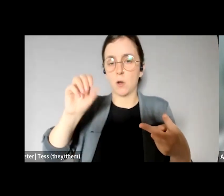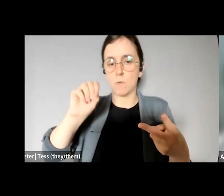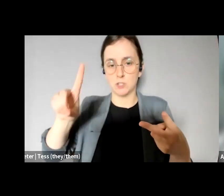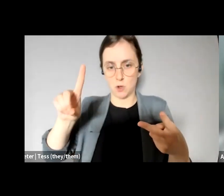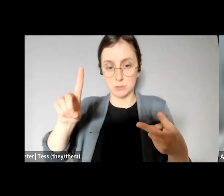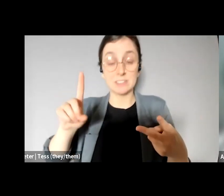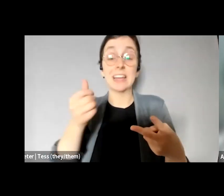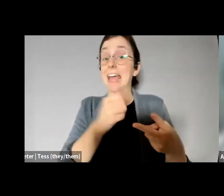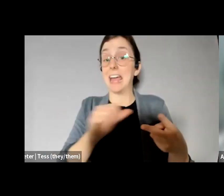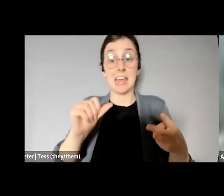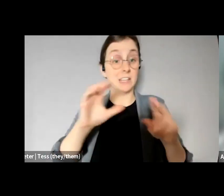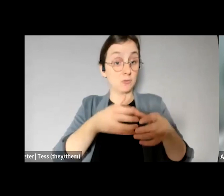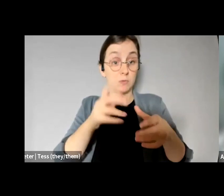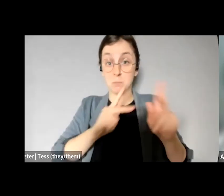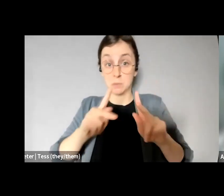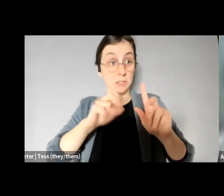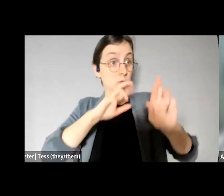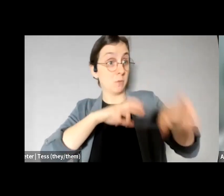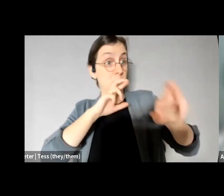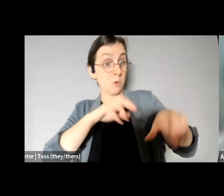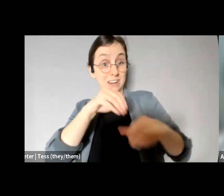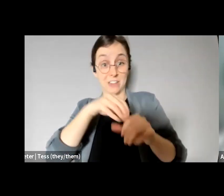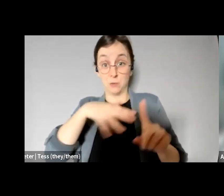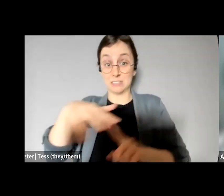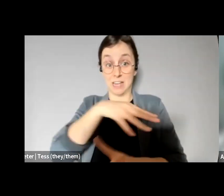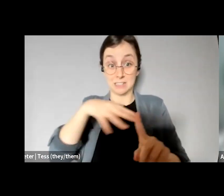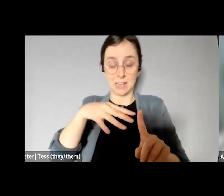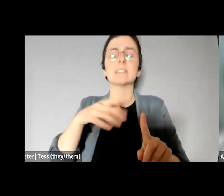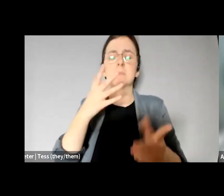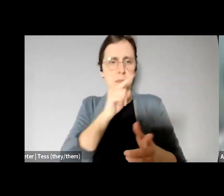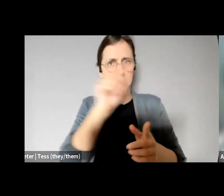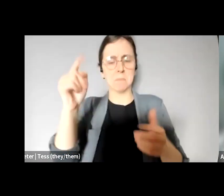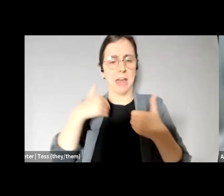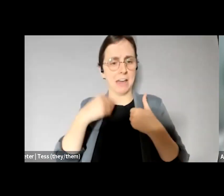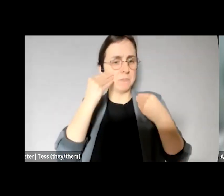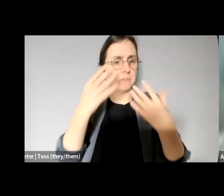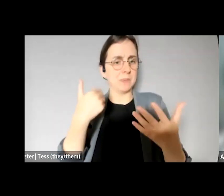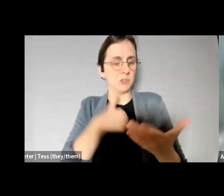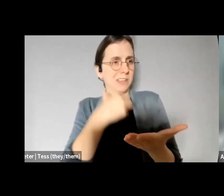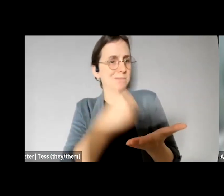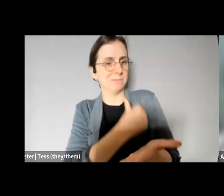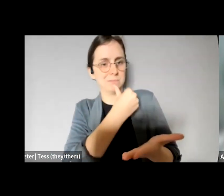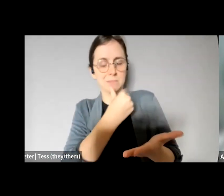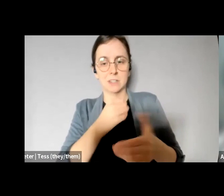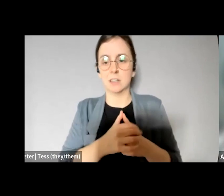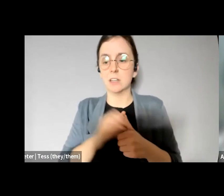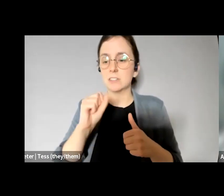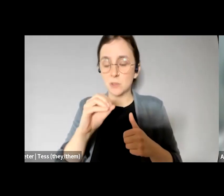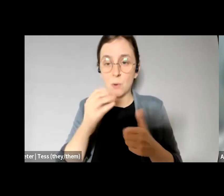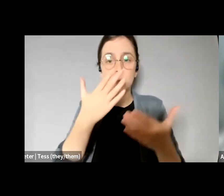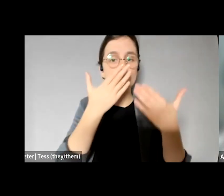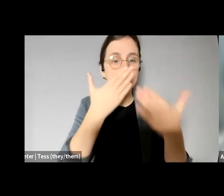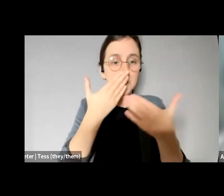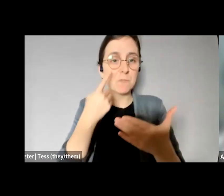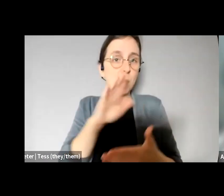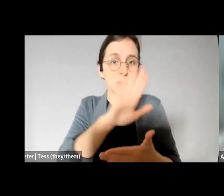reporting challenges and barriers in those contexts might also have information that can be provided here. So thank you for your